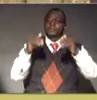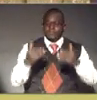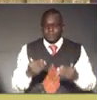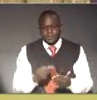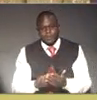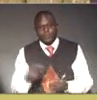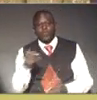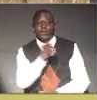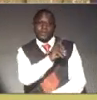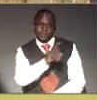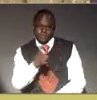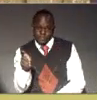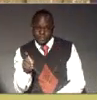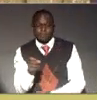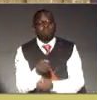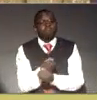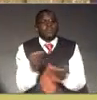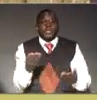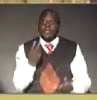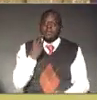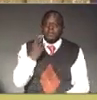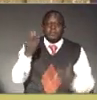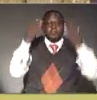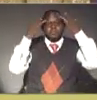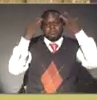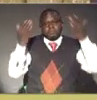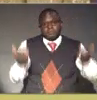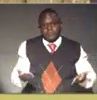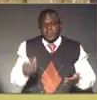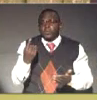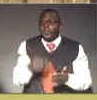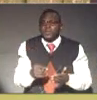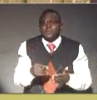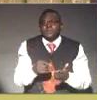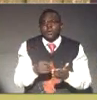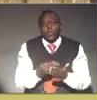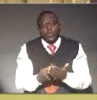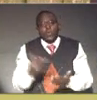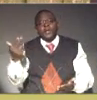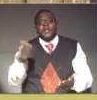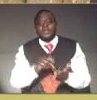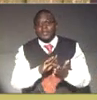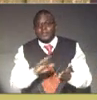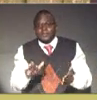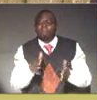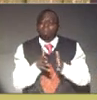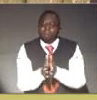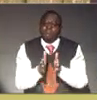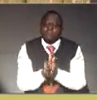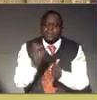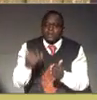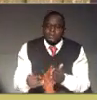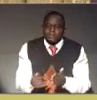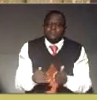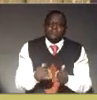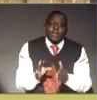Holy Week. Now, probably so many viewers don't actually understand exactly what Holy Thursday is. Maybe explain to them, the